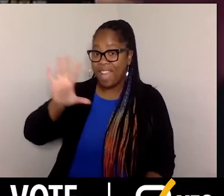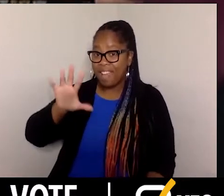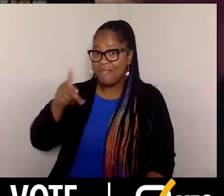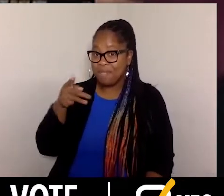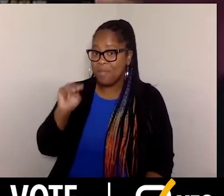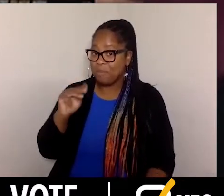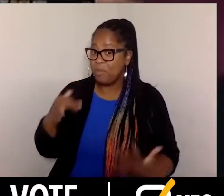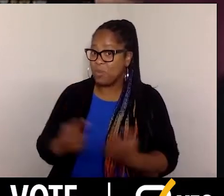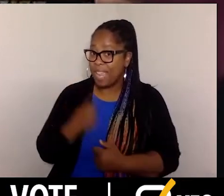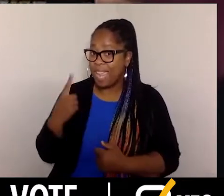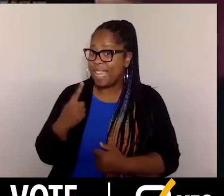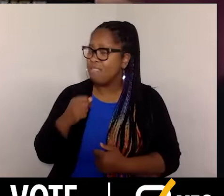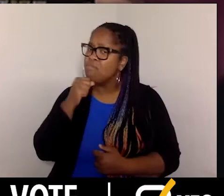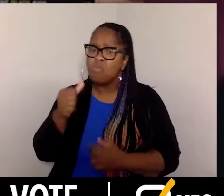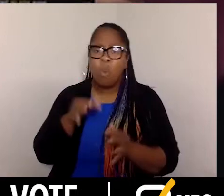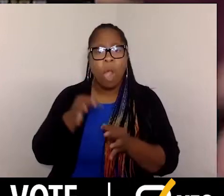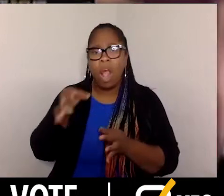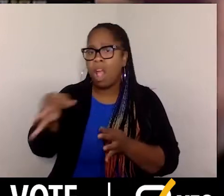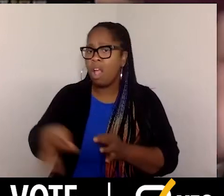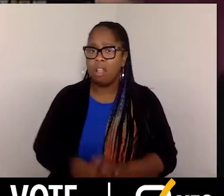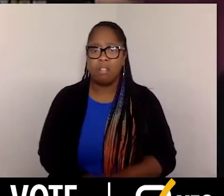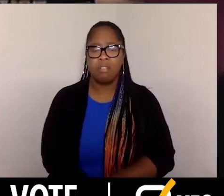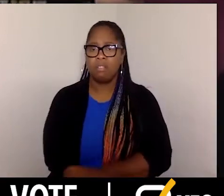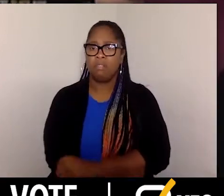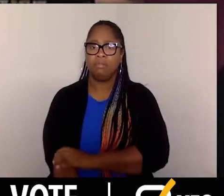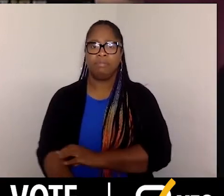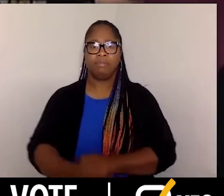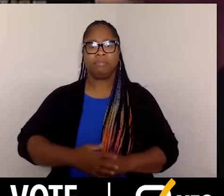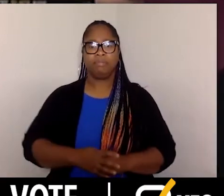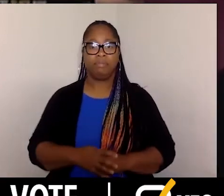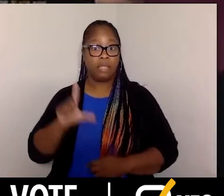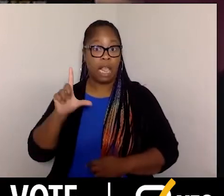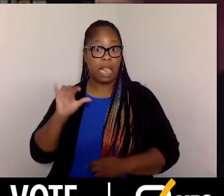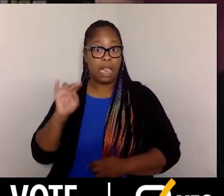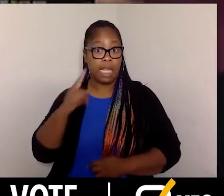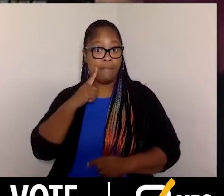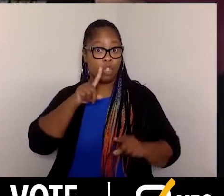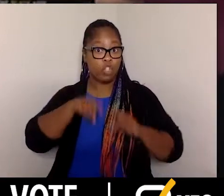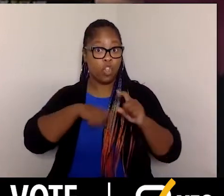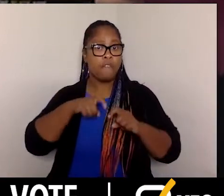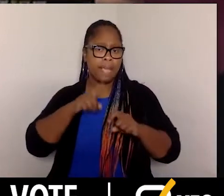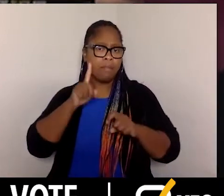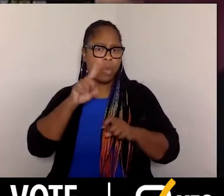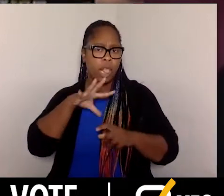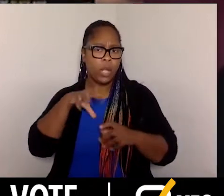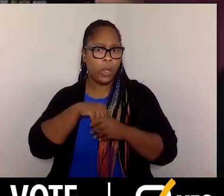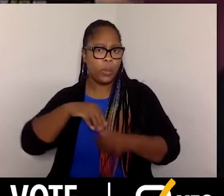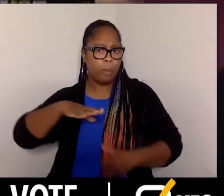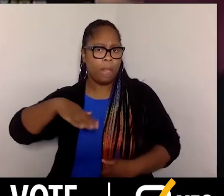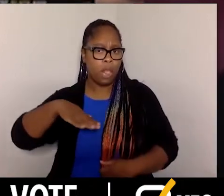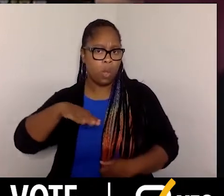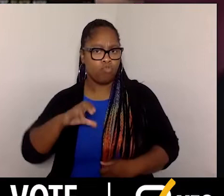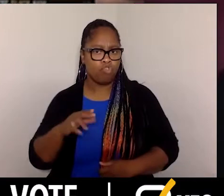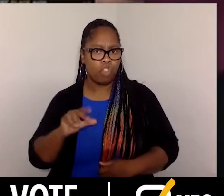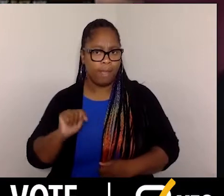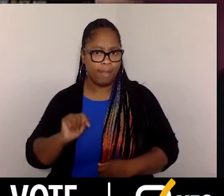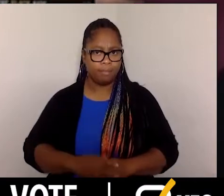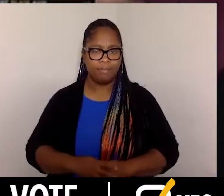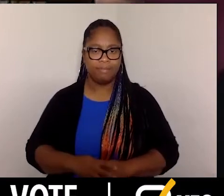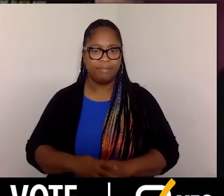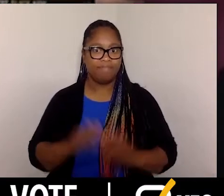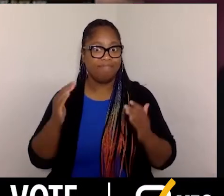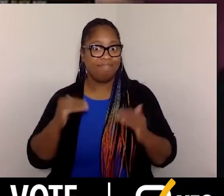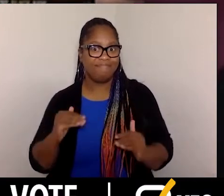so. Don't delay. The link will be in the chat below. Now, my favorite part